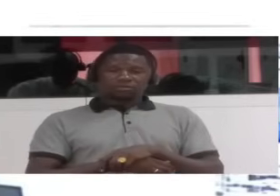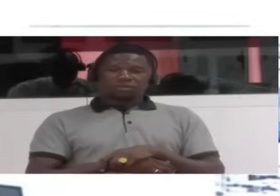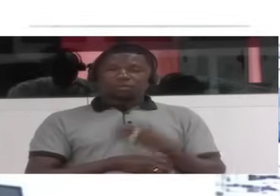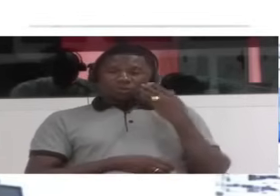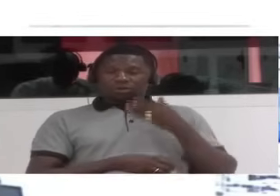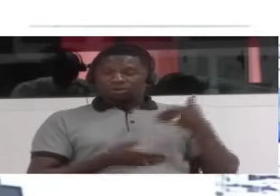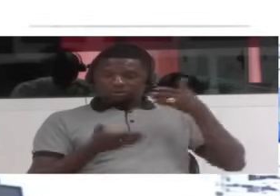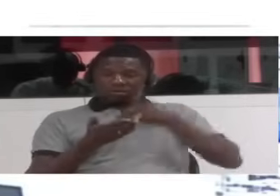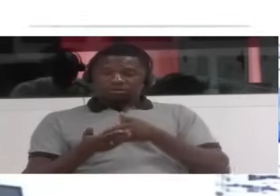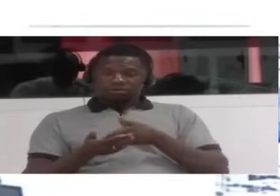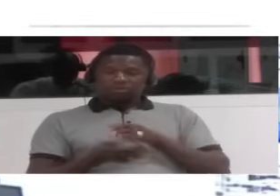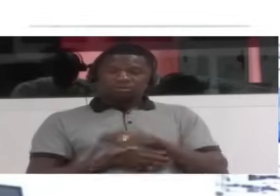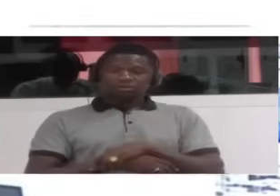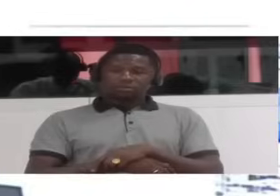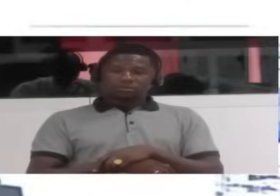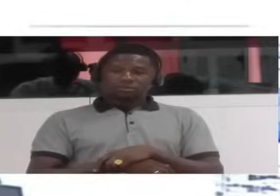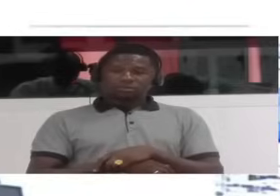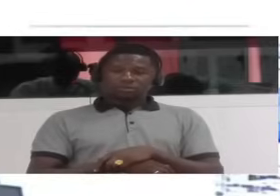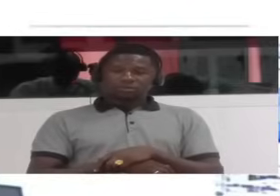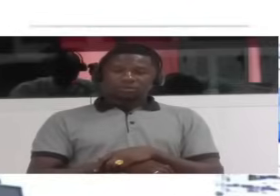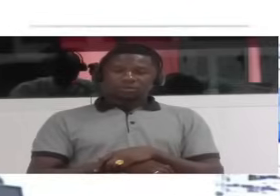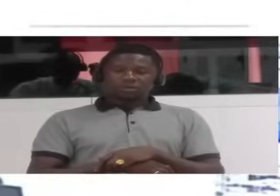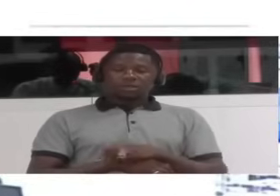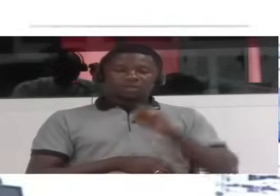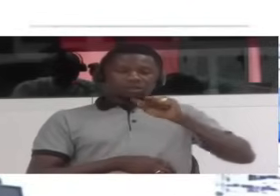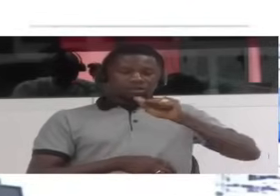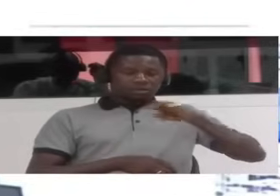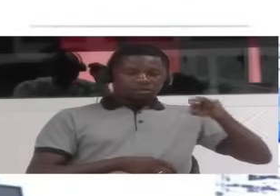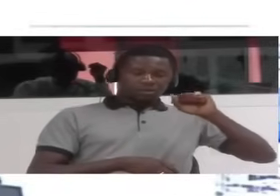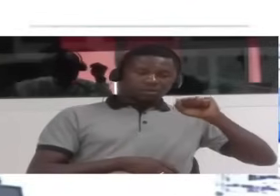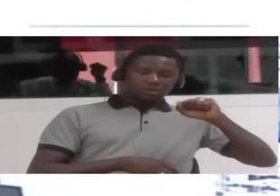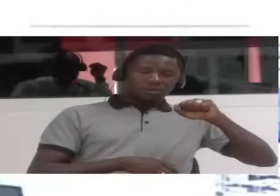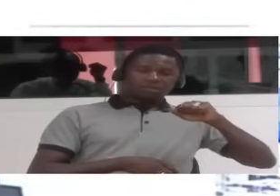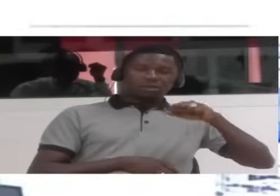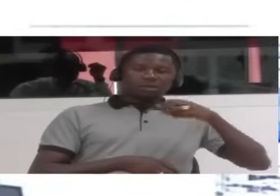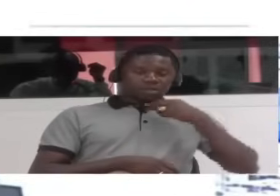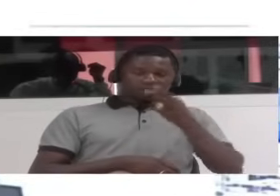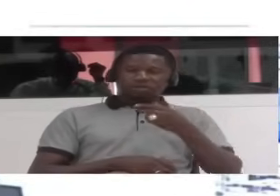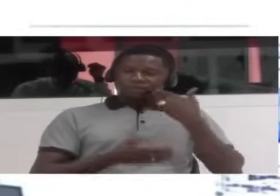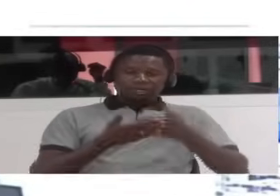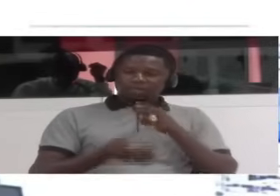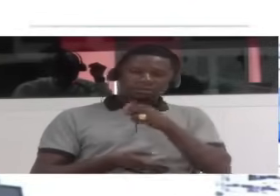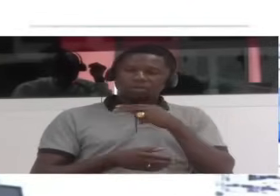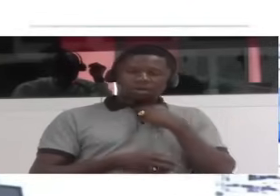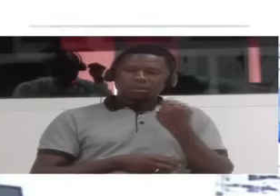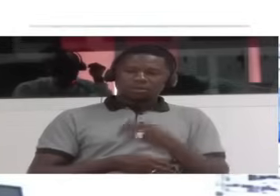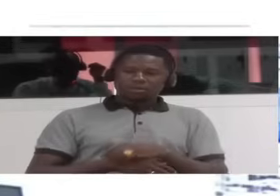me to give him, Sanamanyan told me, finish him. He asked me,